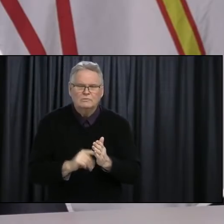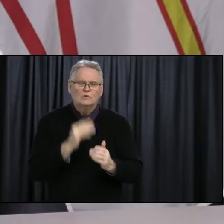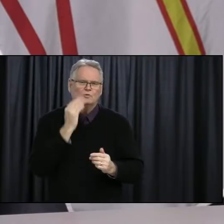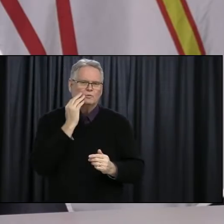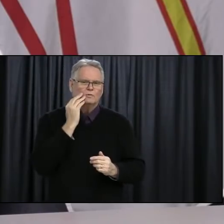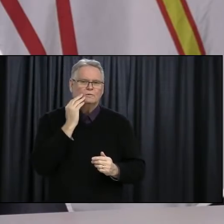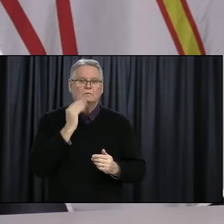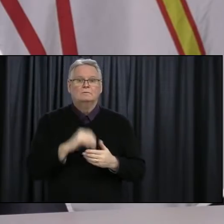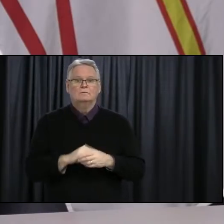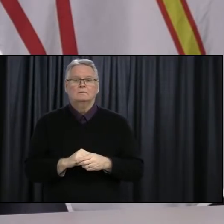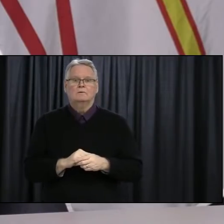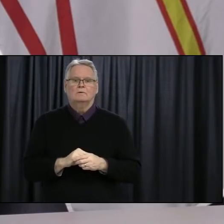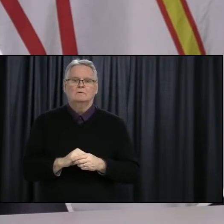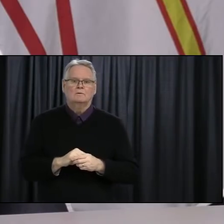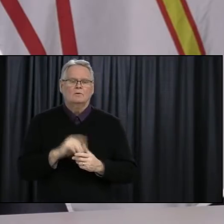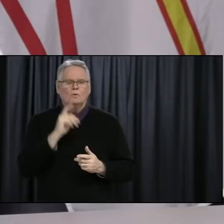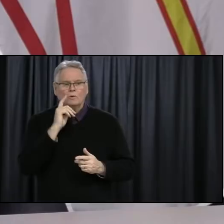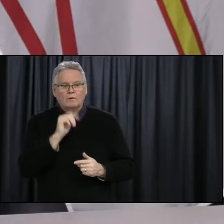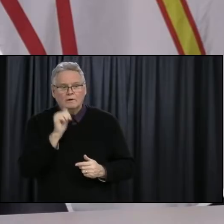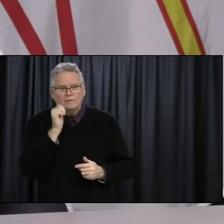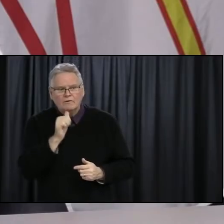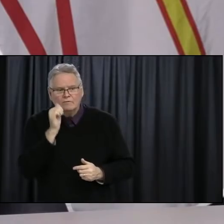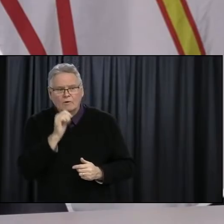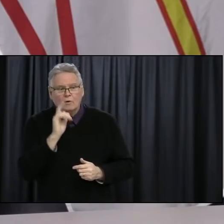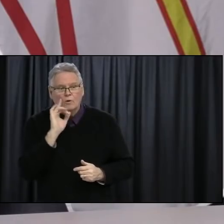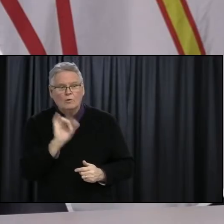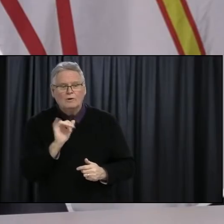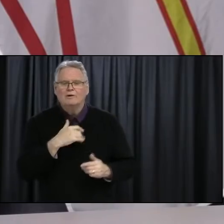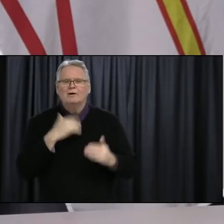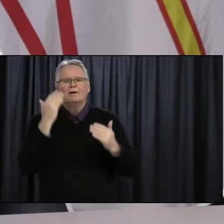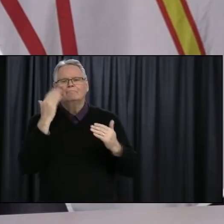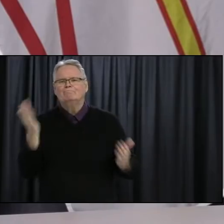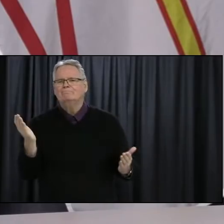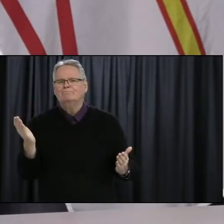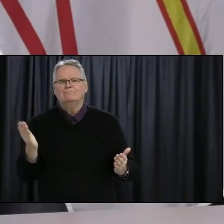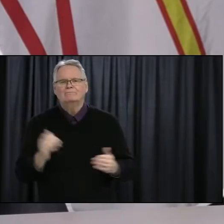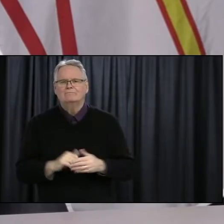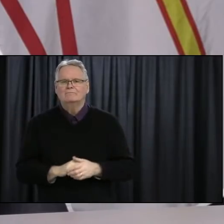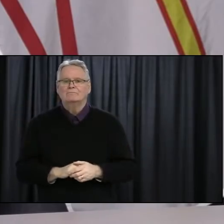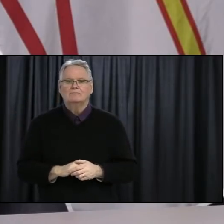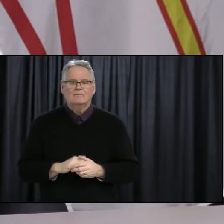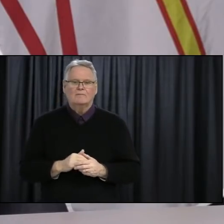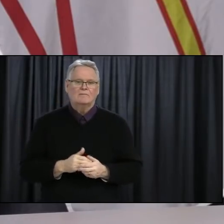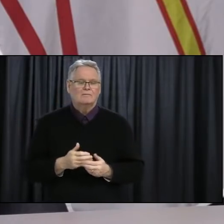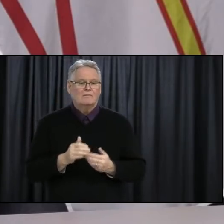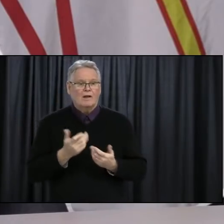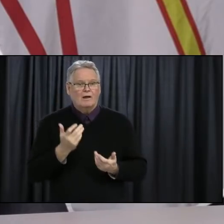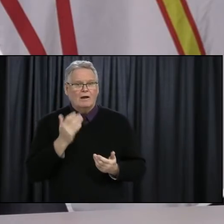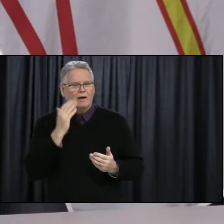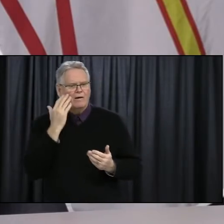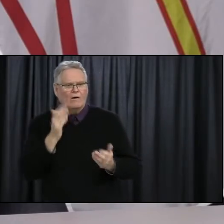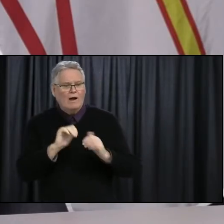bring. Whatever that may be, our response will be proportional to the risk at hand.